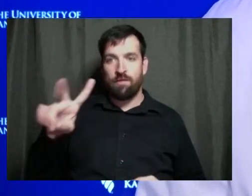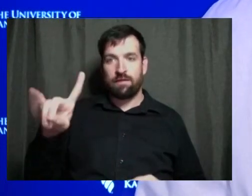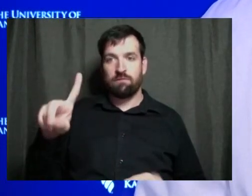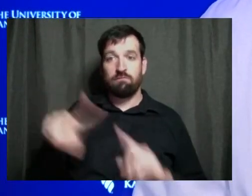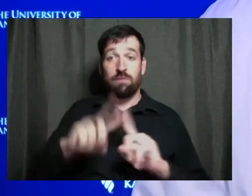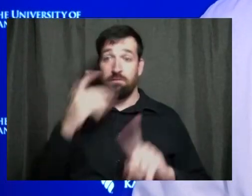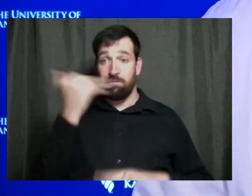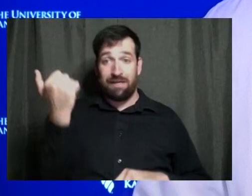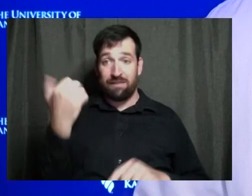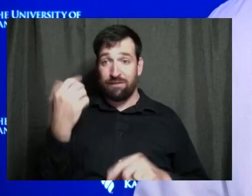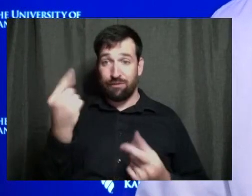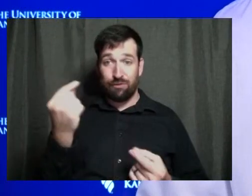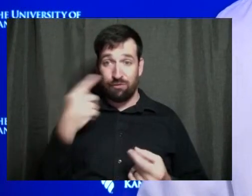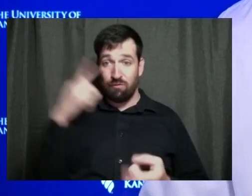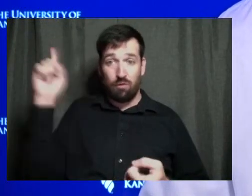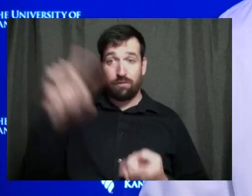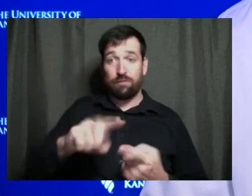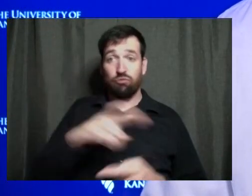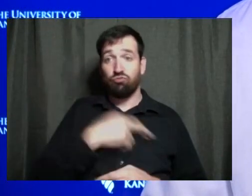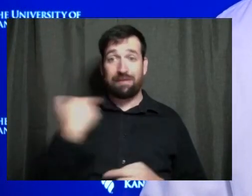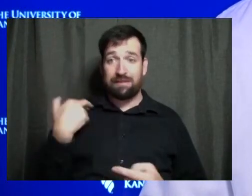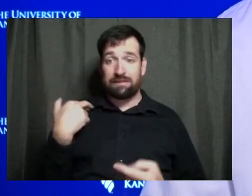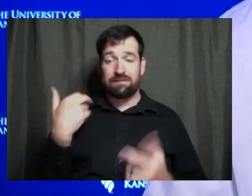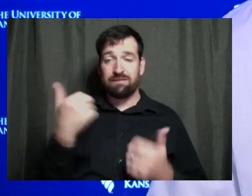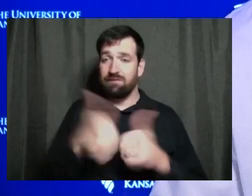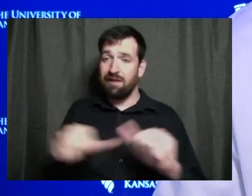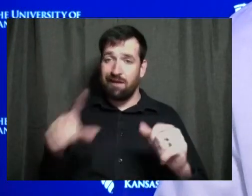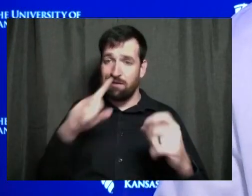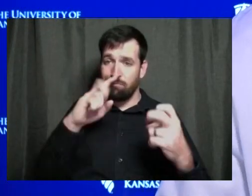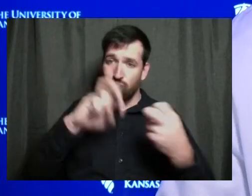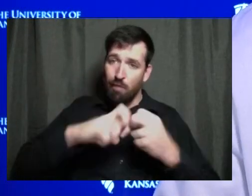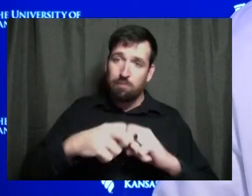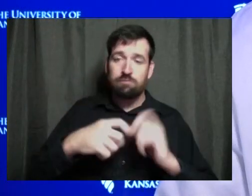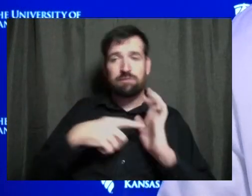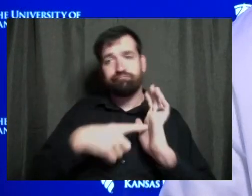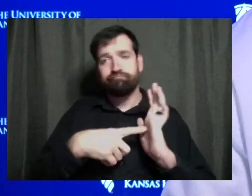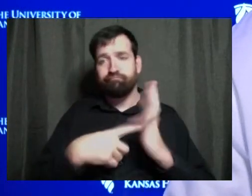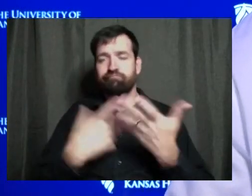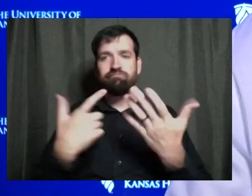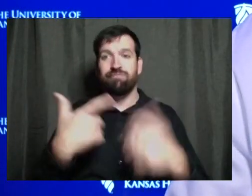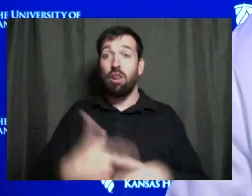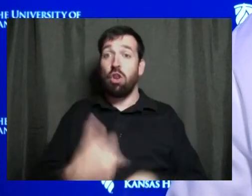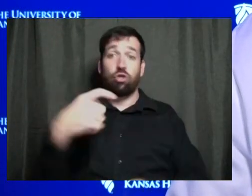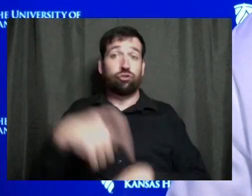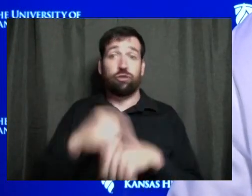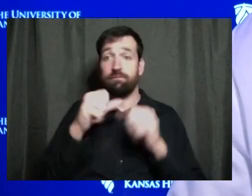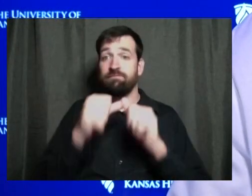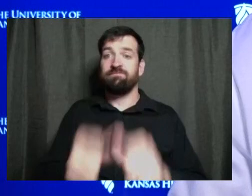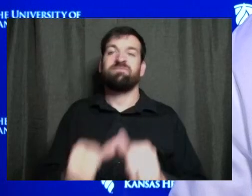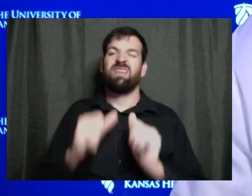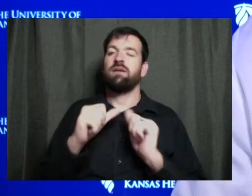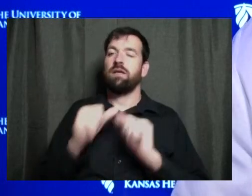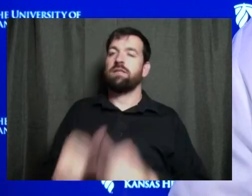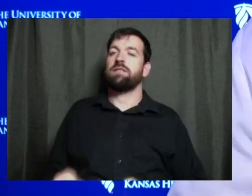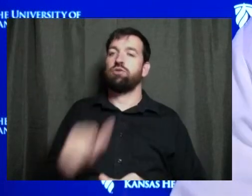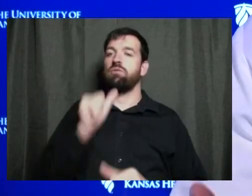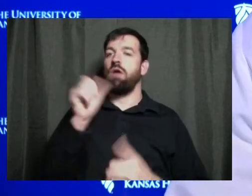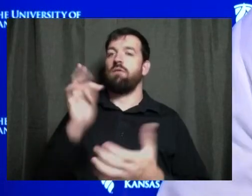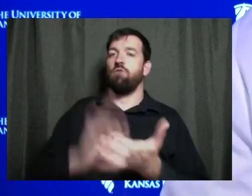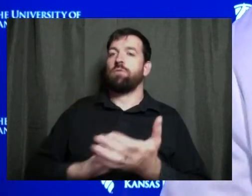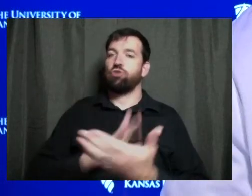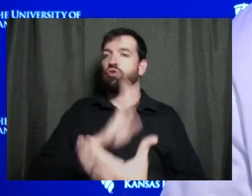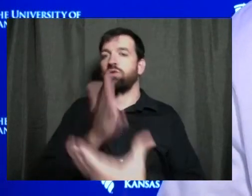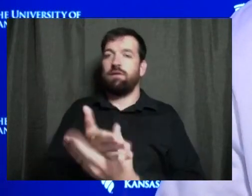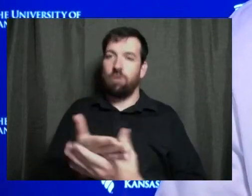any of these complications and long-term problems is certainly continuing the non-pharmaceutical interventions, and of